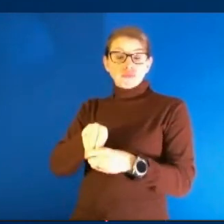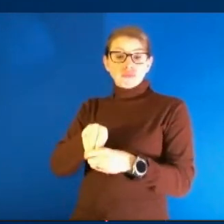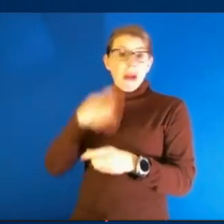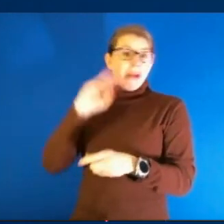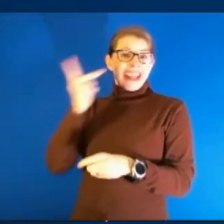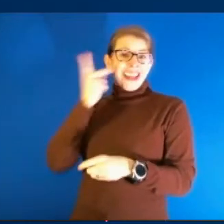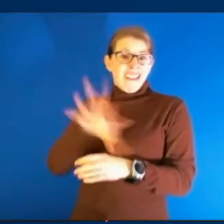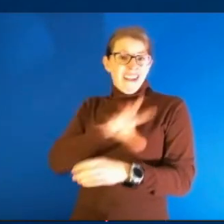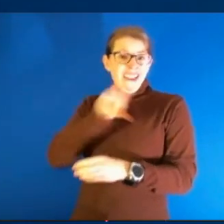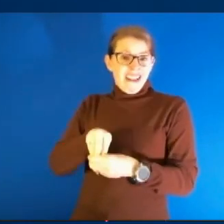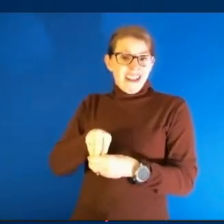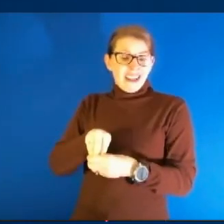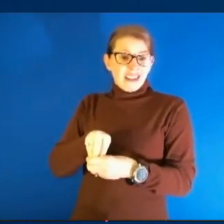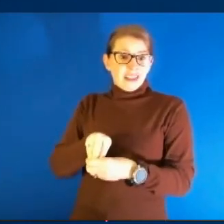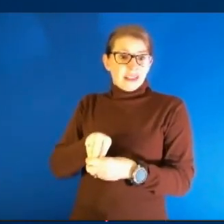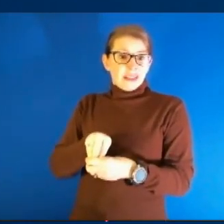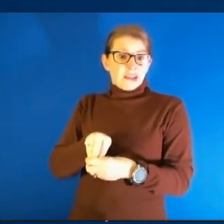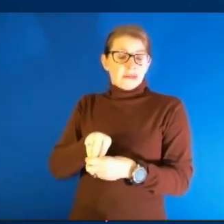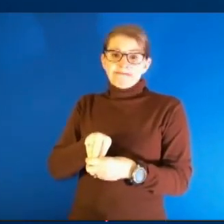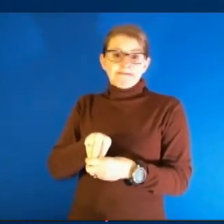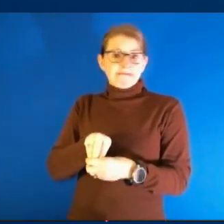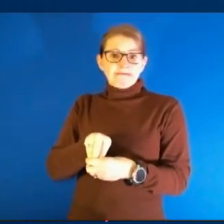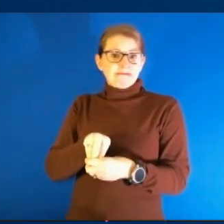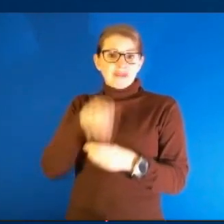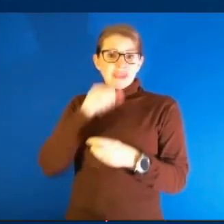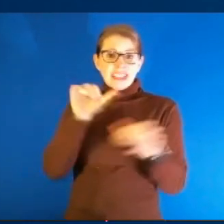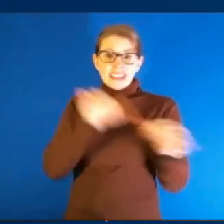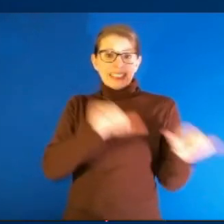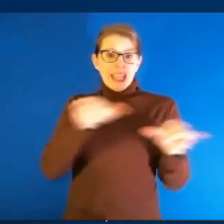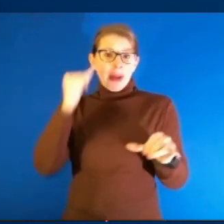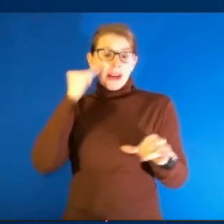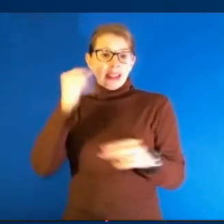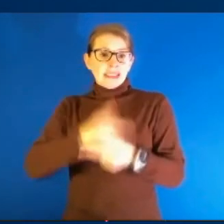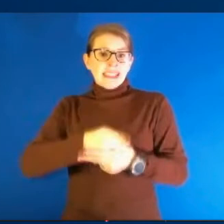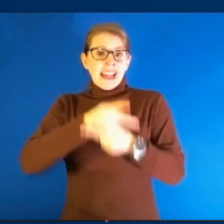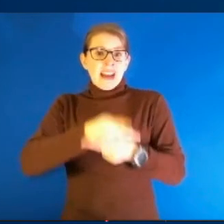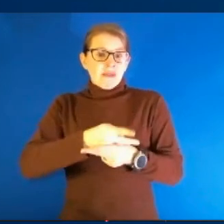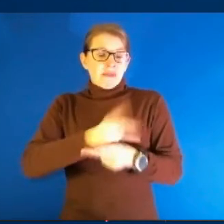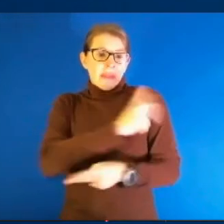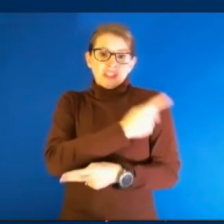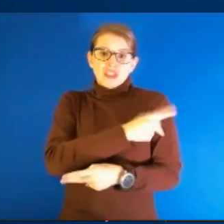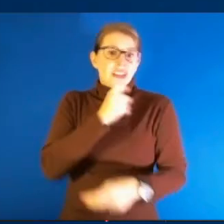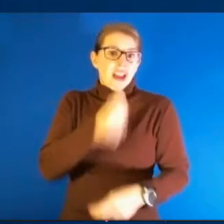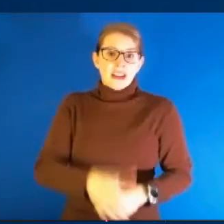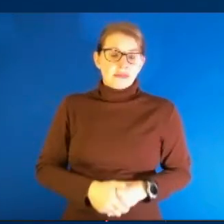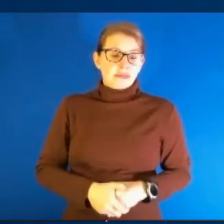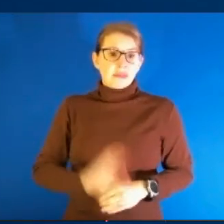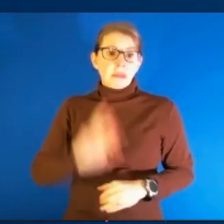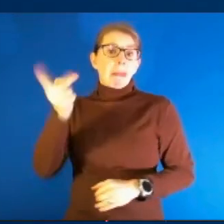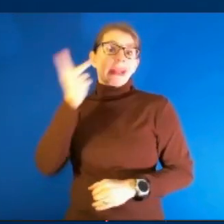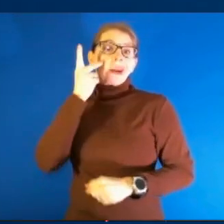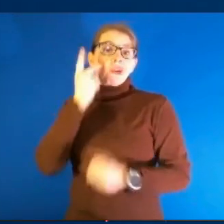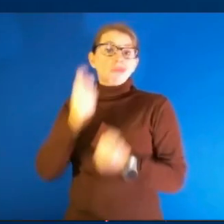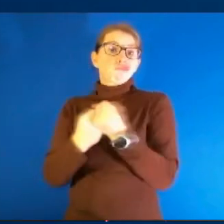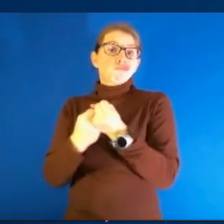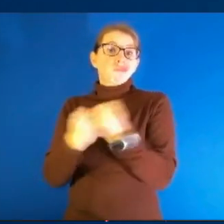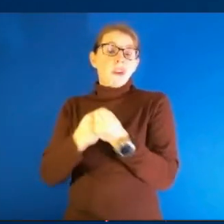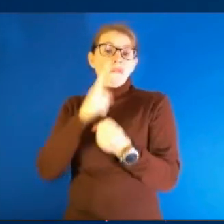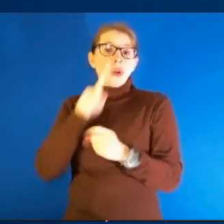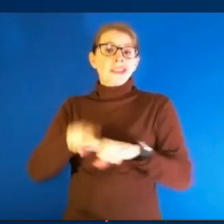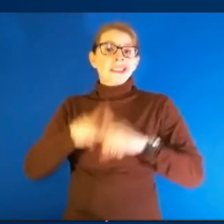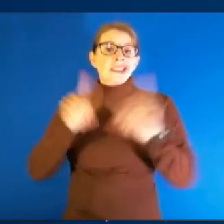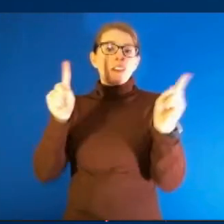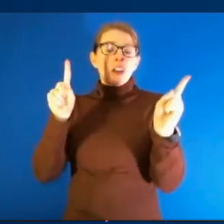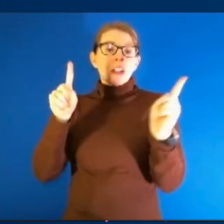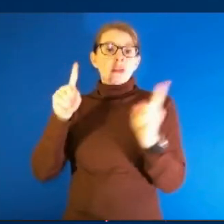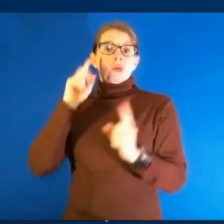it, is not the same thing as taking care of patients. It's politicizing it for a different agenda. And I don't